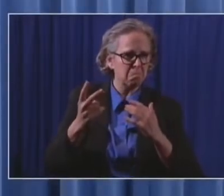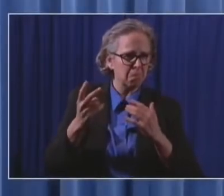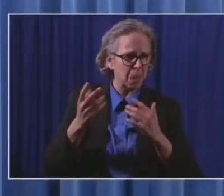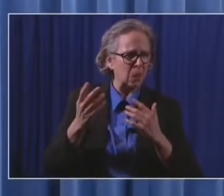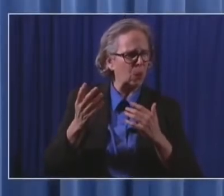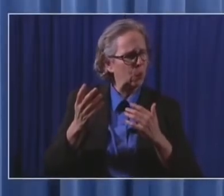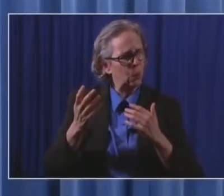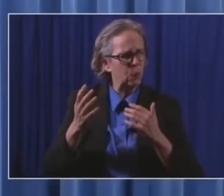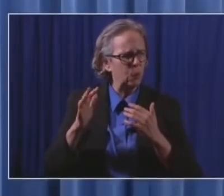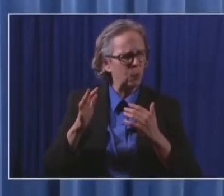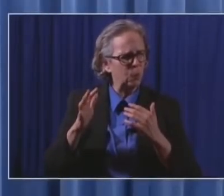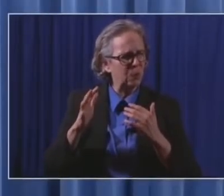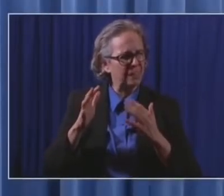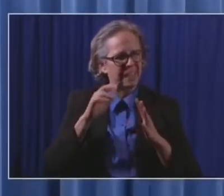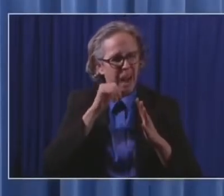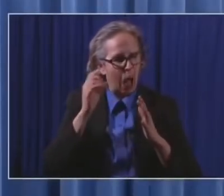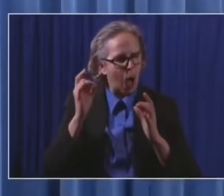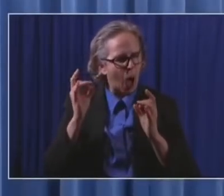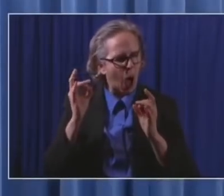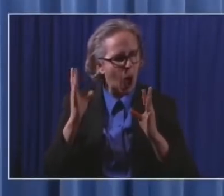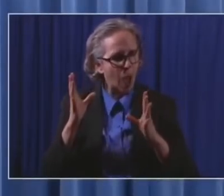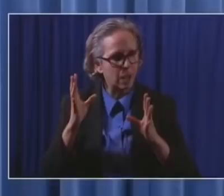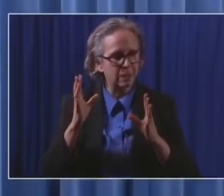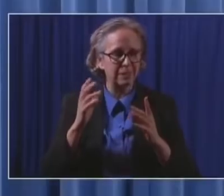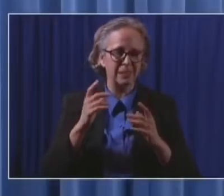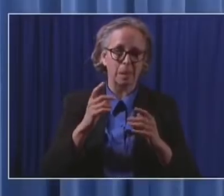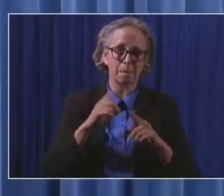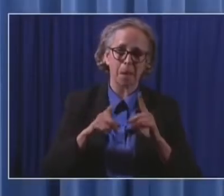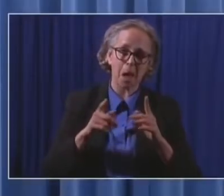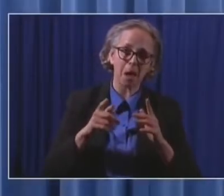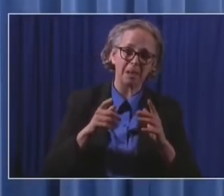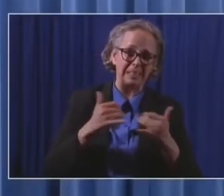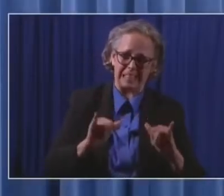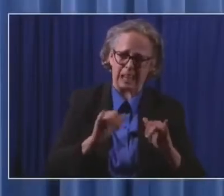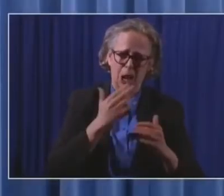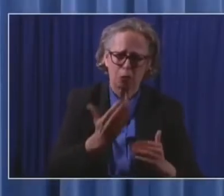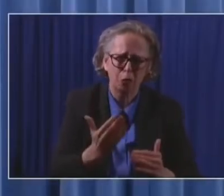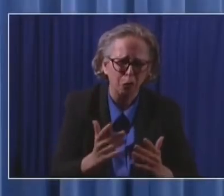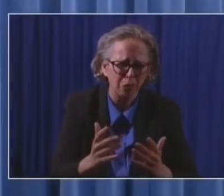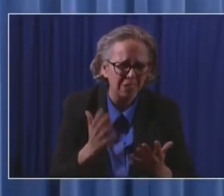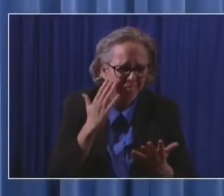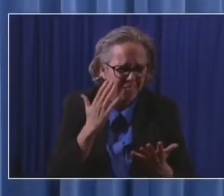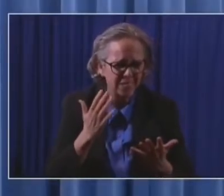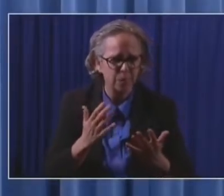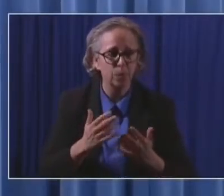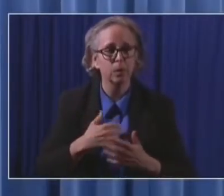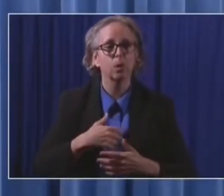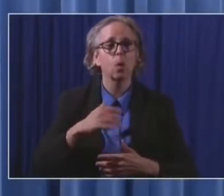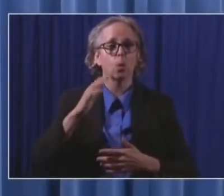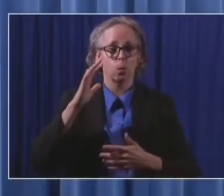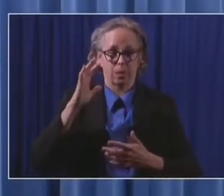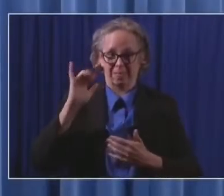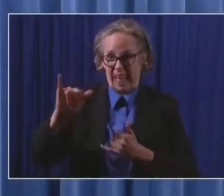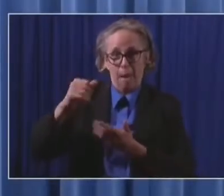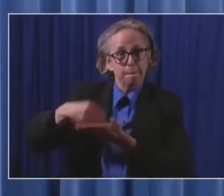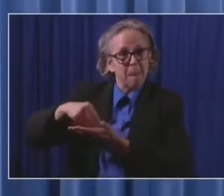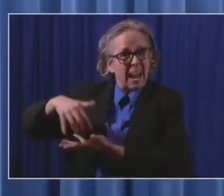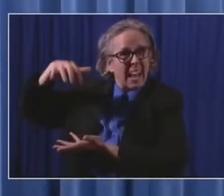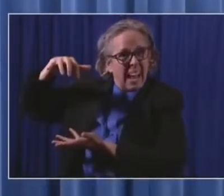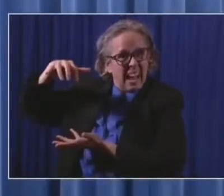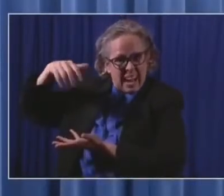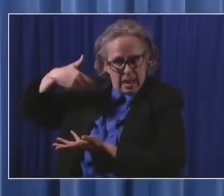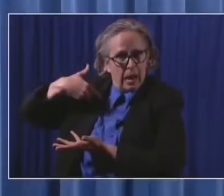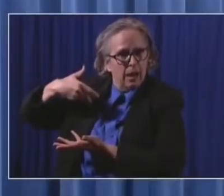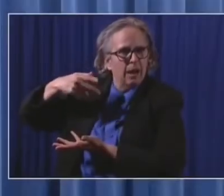Not as bad as we thought it might have been, but certainly not good. I've said all along that in this